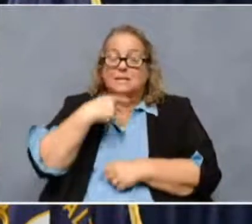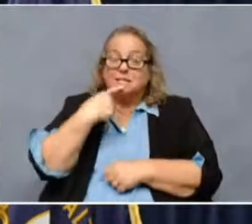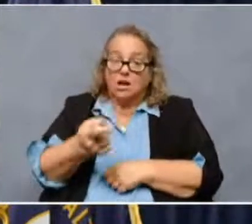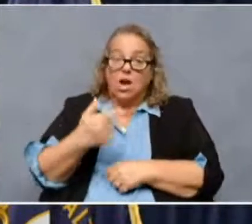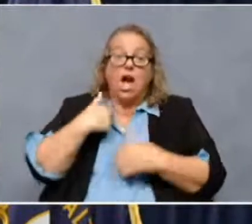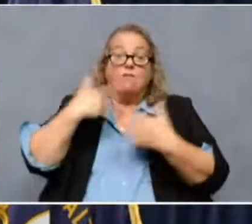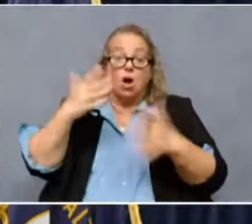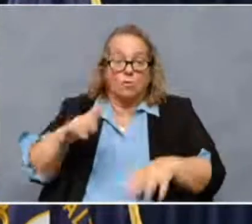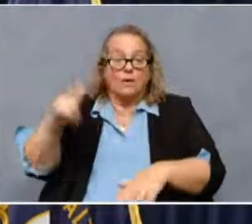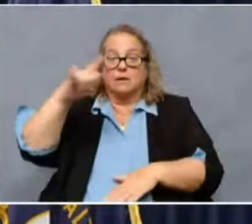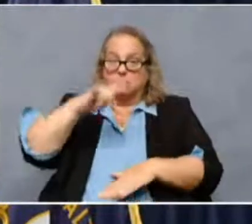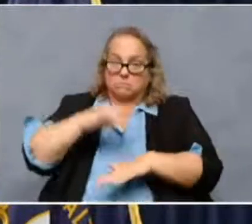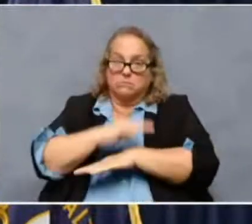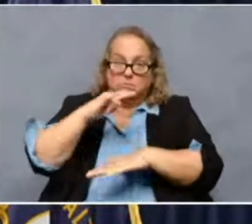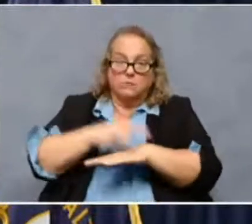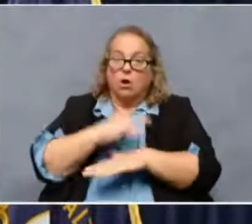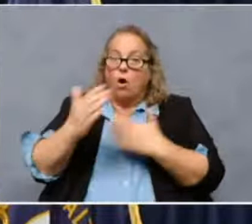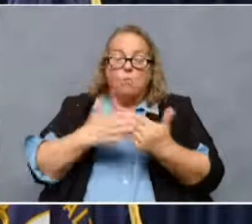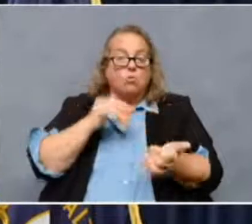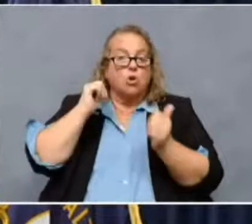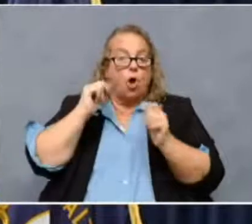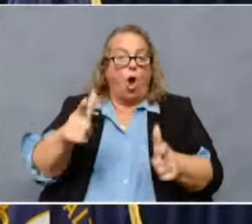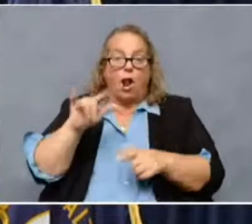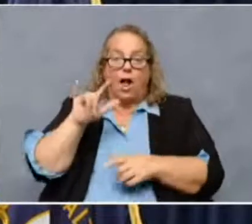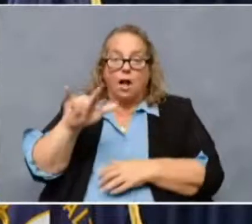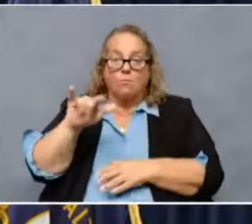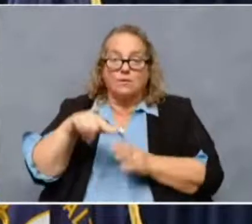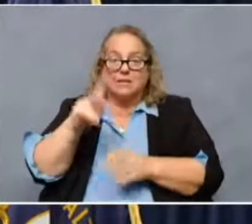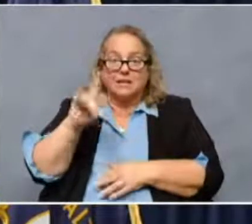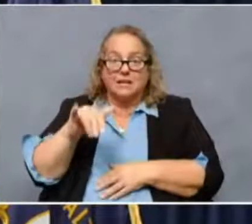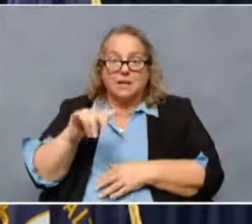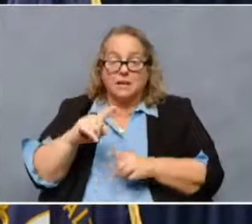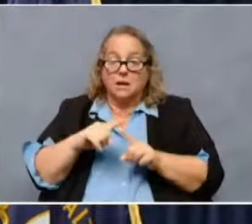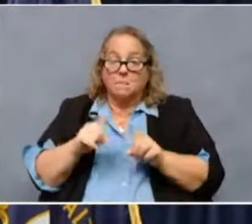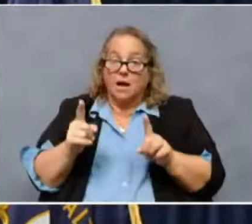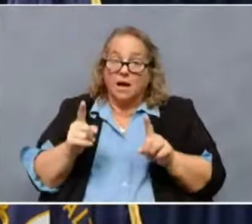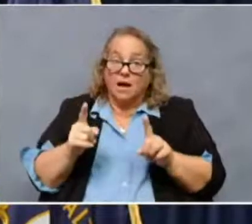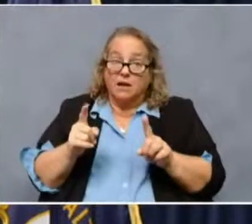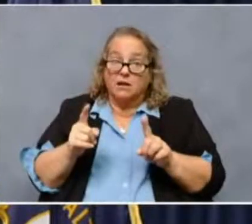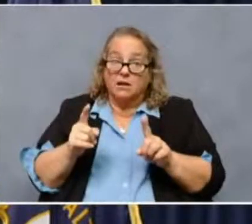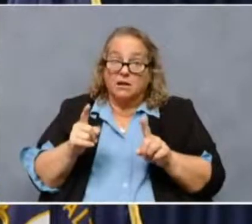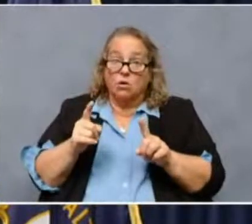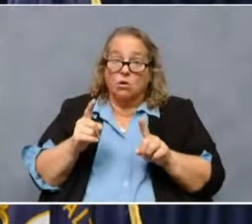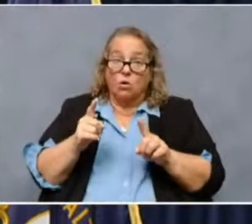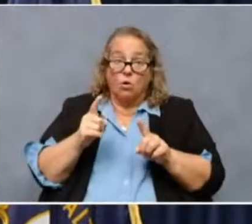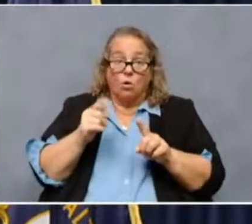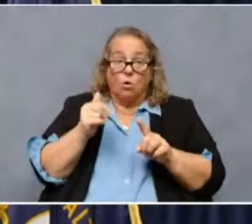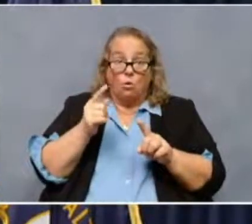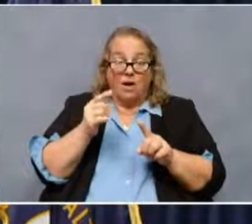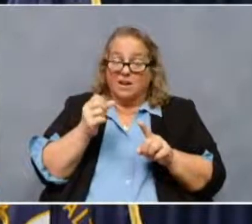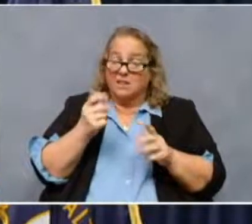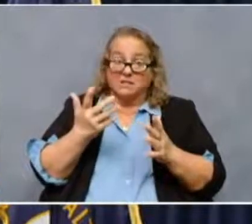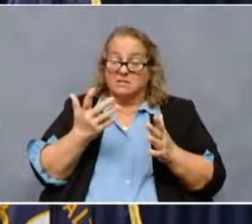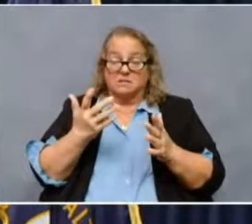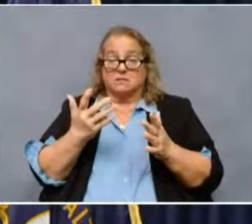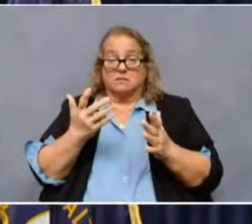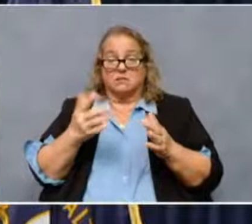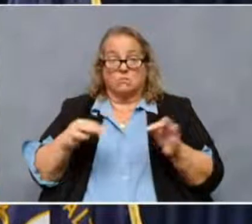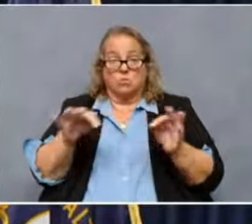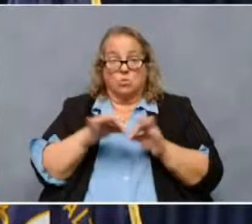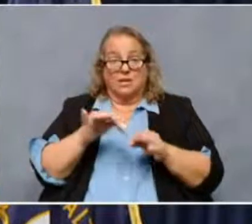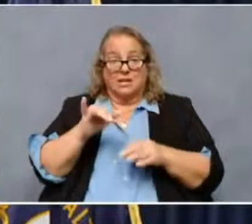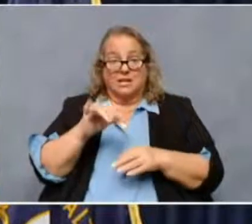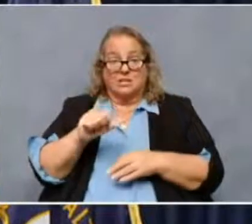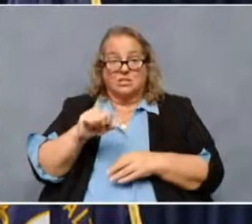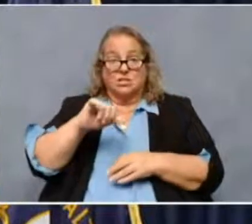airport we have in Kentucky. But you know what's next to Arlo King Air in most of those? A jet that a CEO has